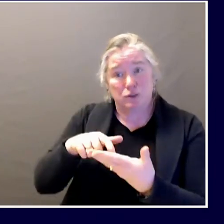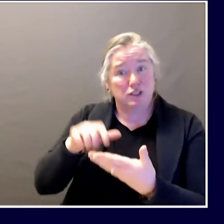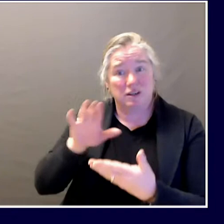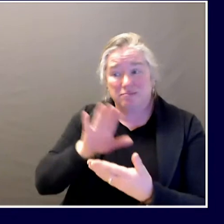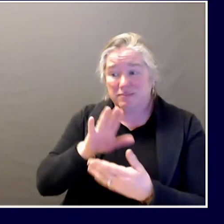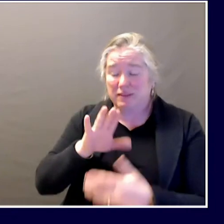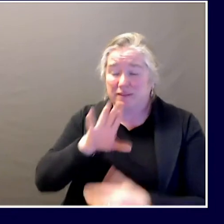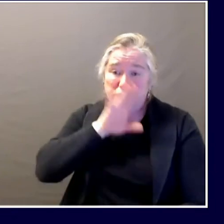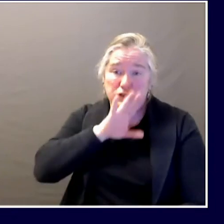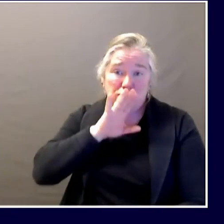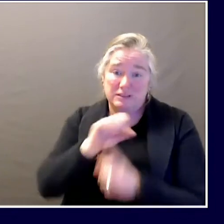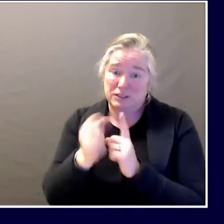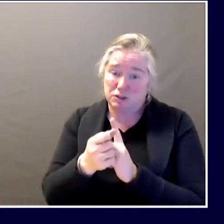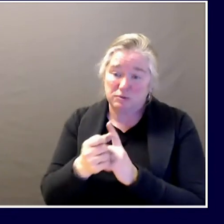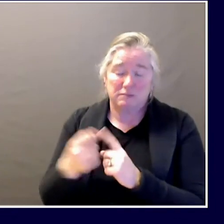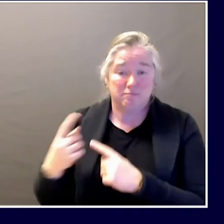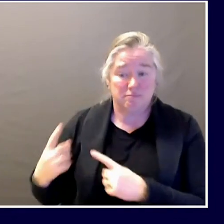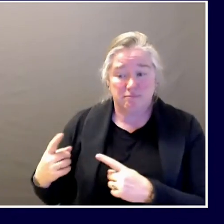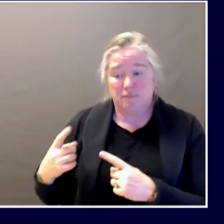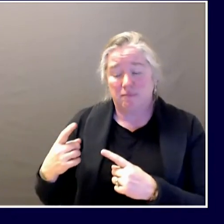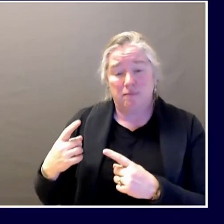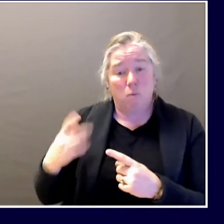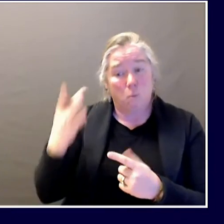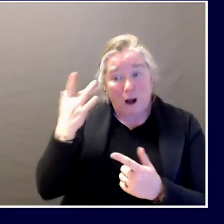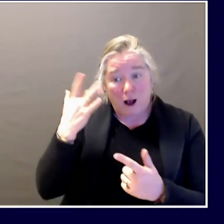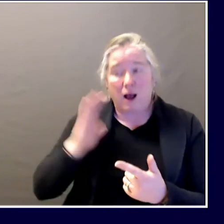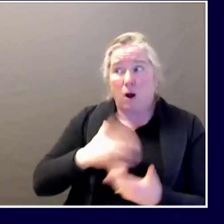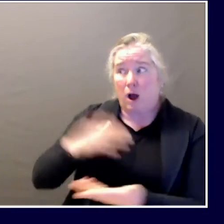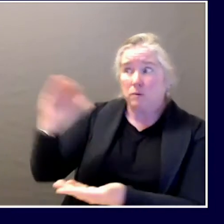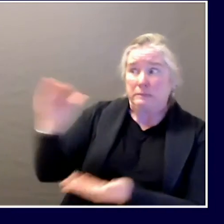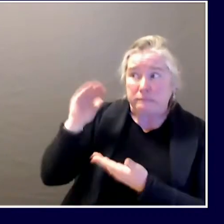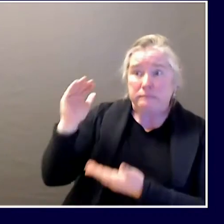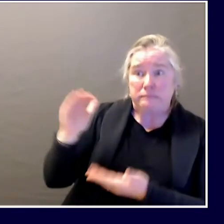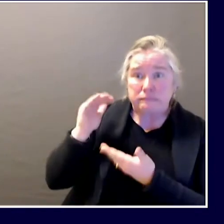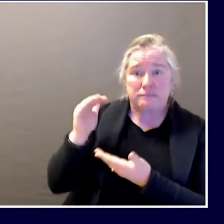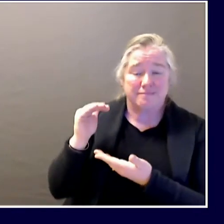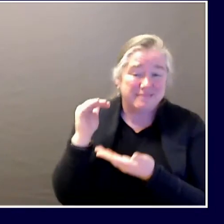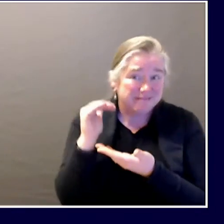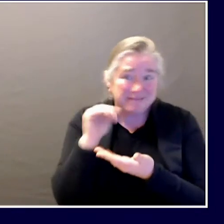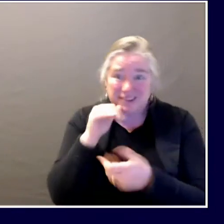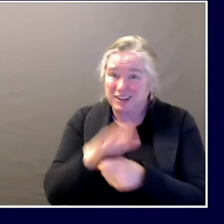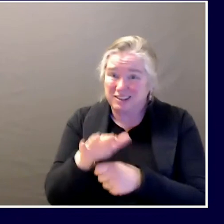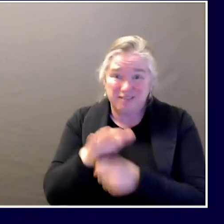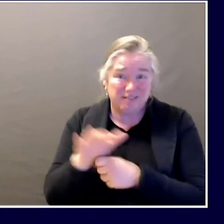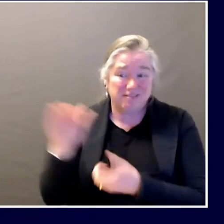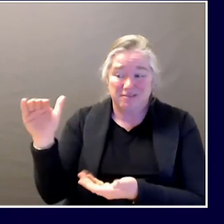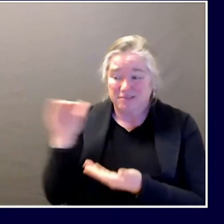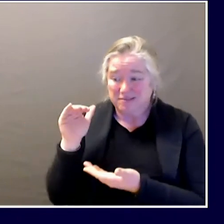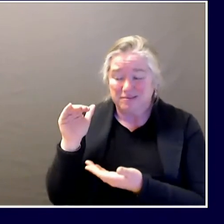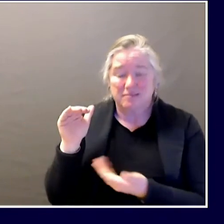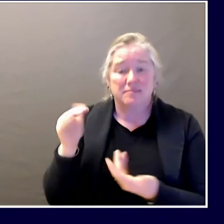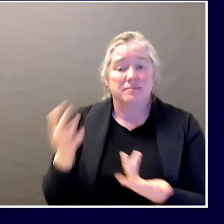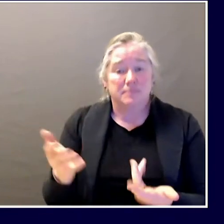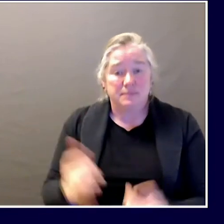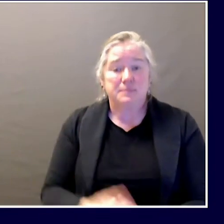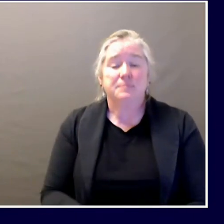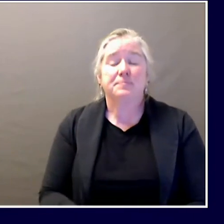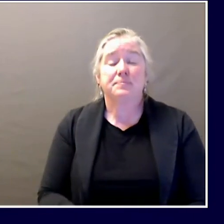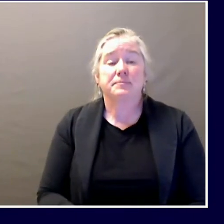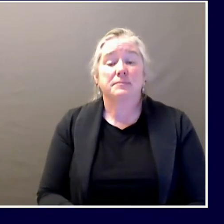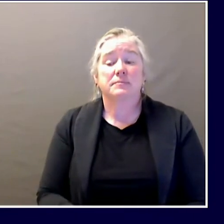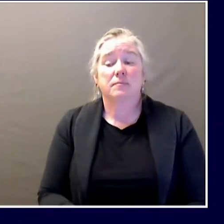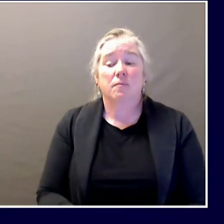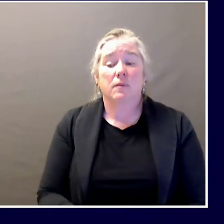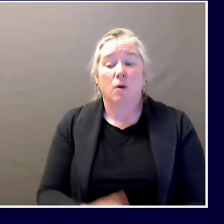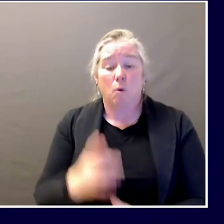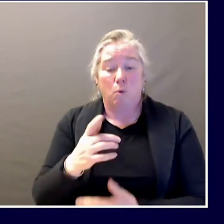has been a limited supply of vaccine at this moment in time based on what we presented a few weeks ago,